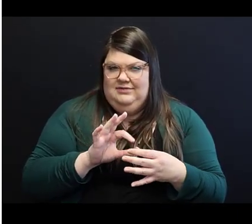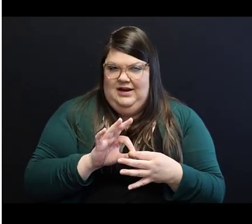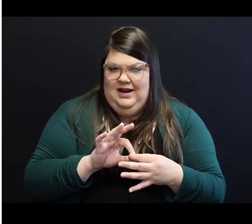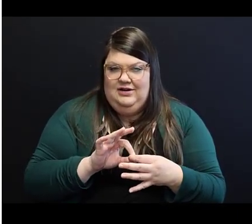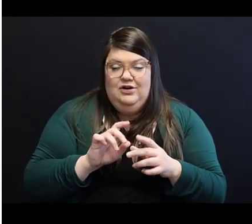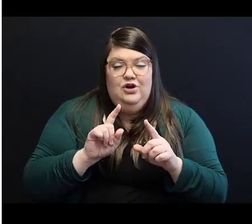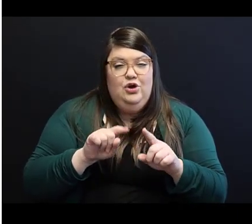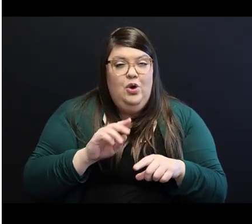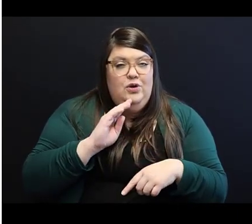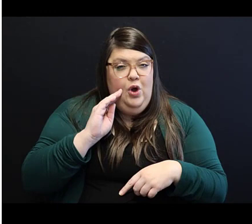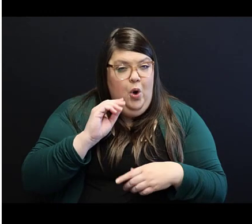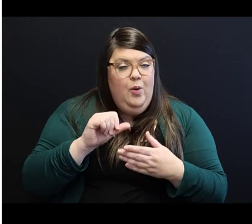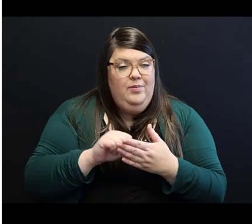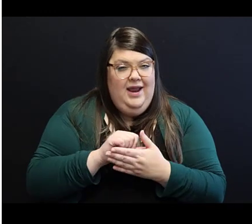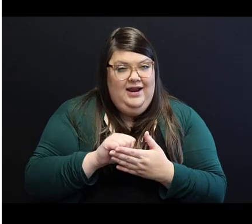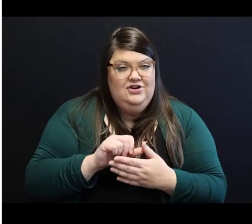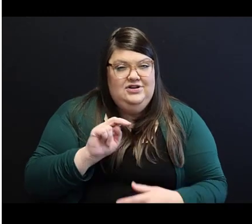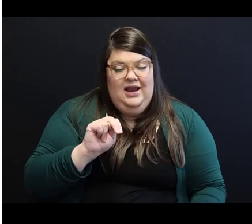entering